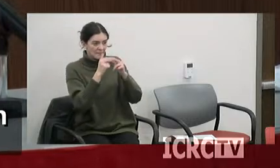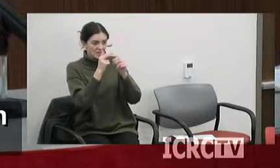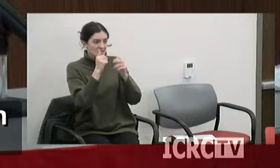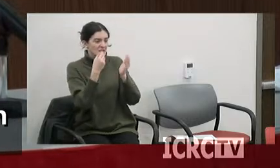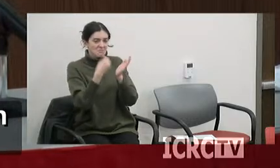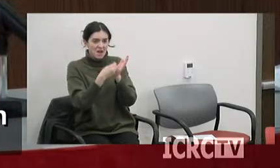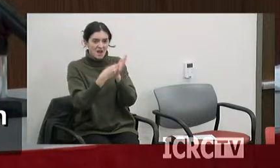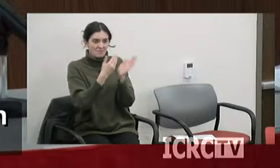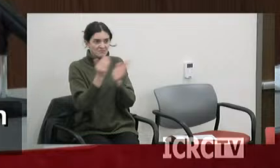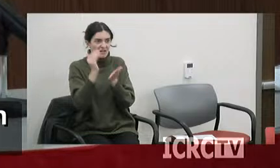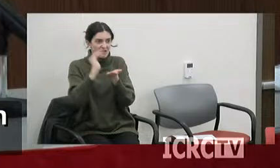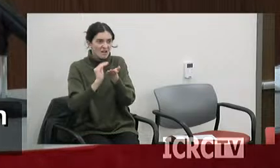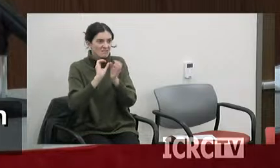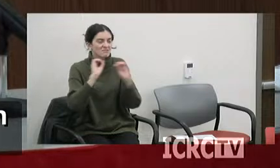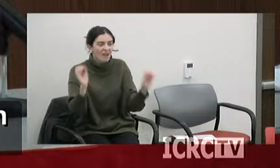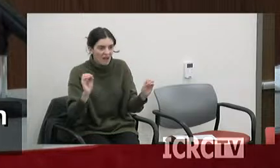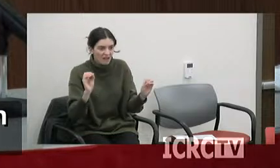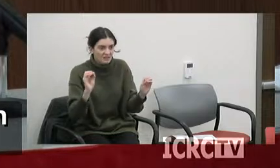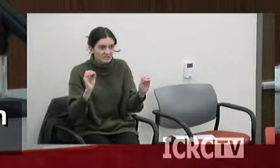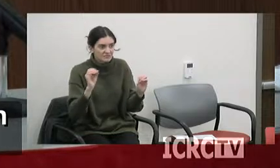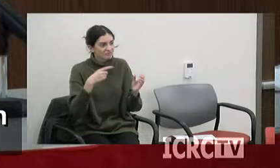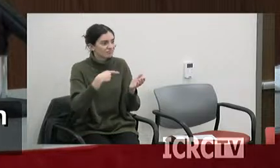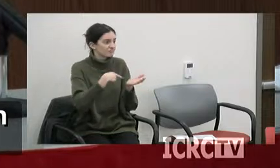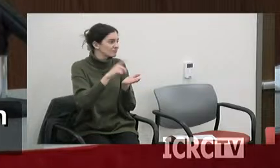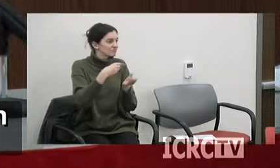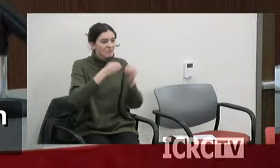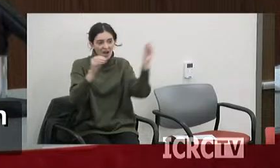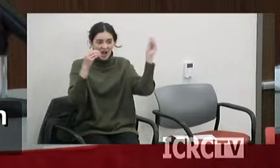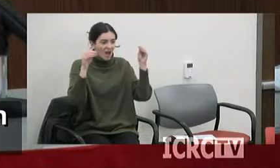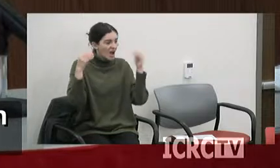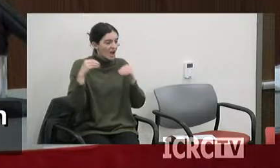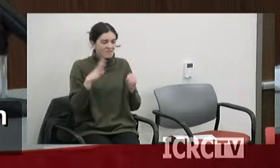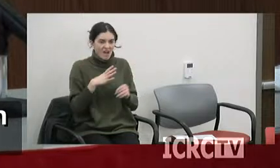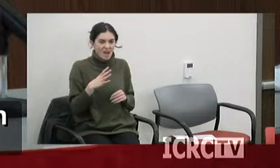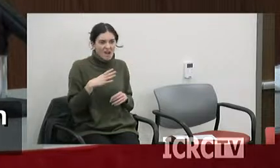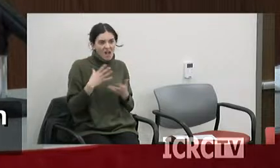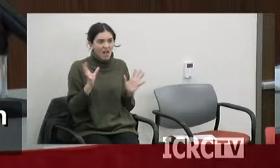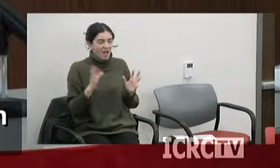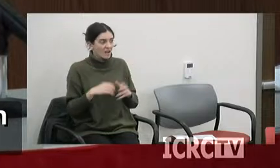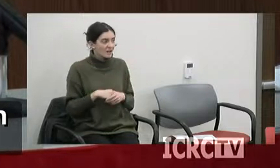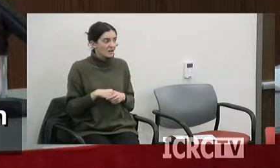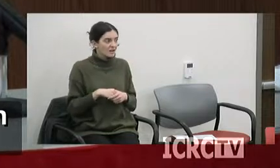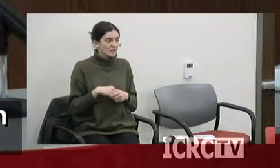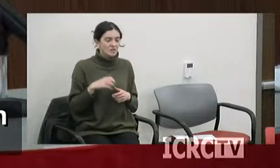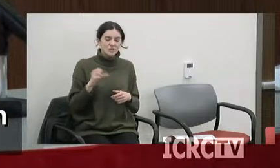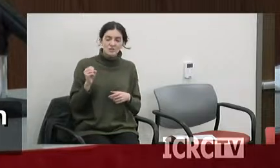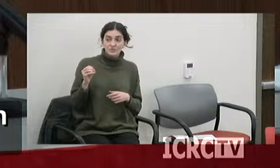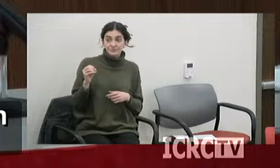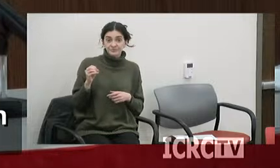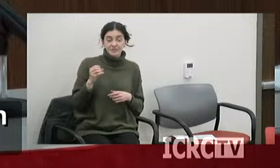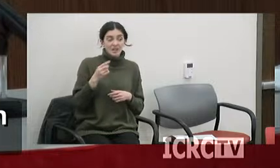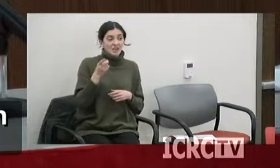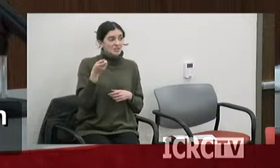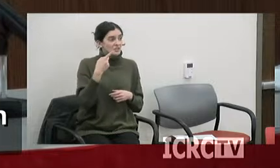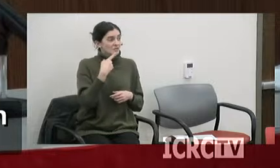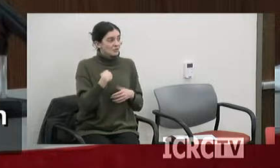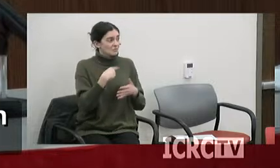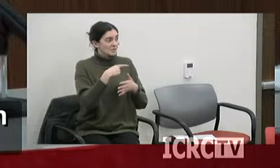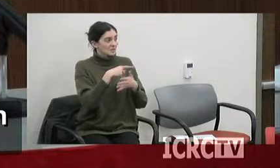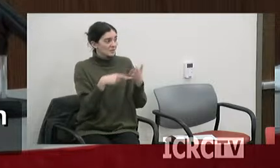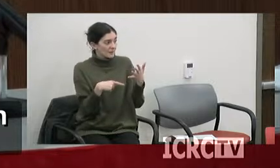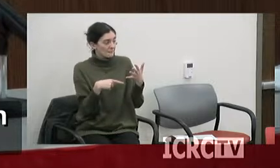all. So anyway, she gave me a list of things, which I think we will discuss at the work session